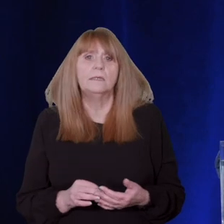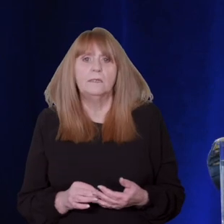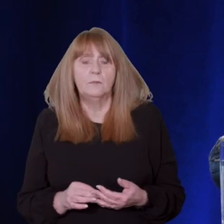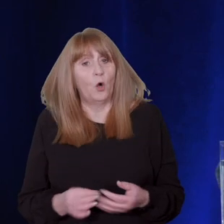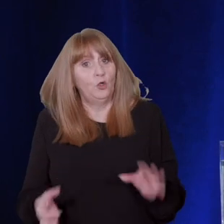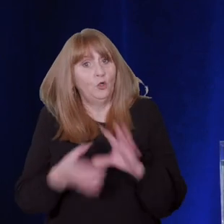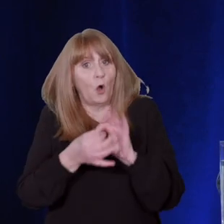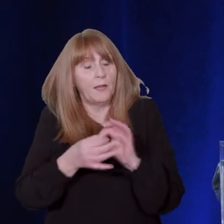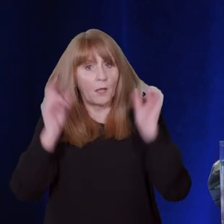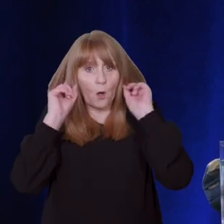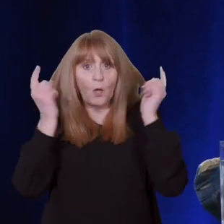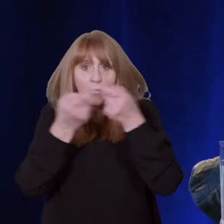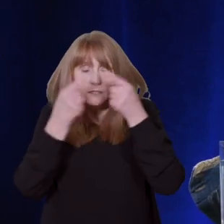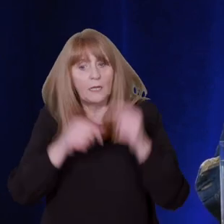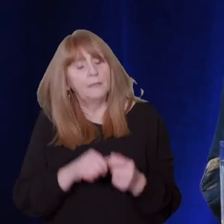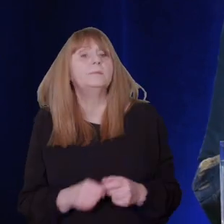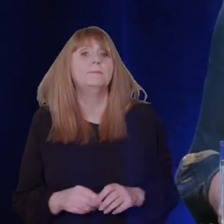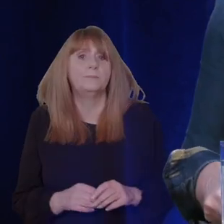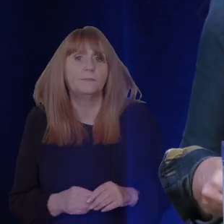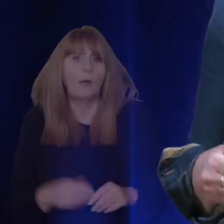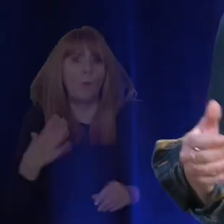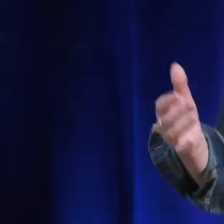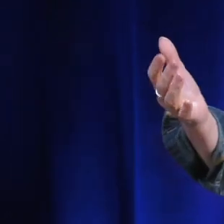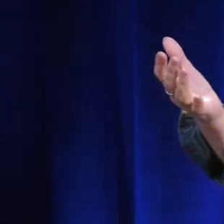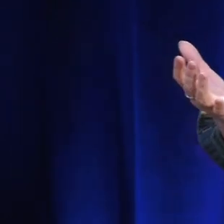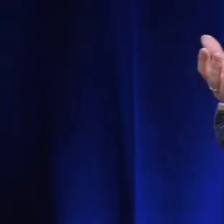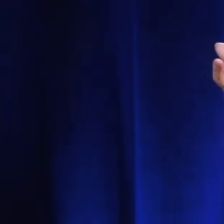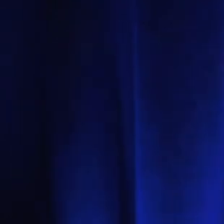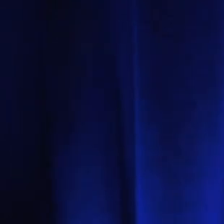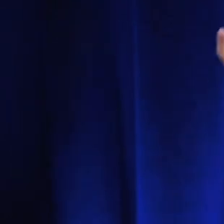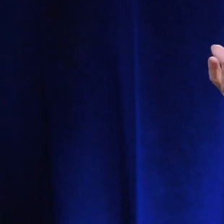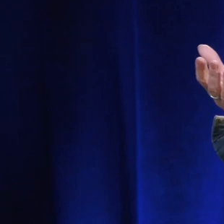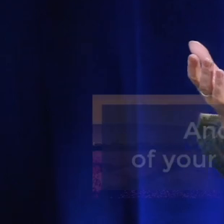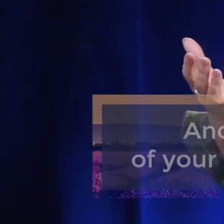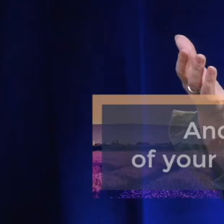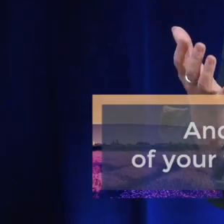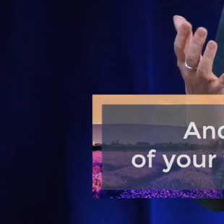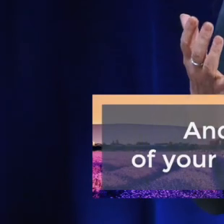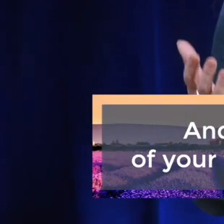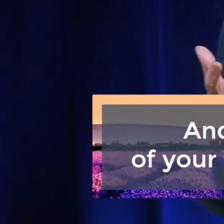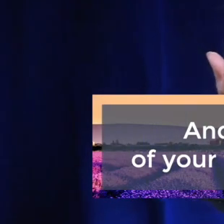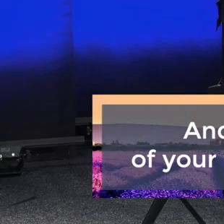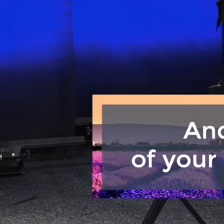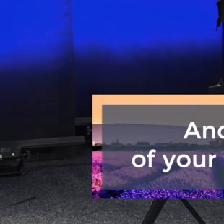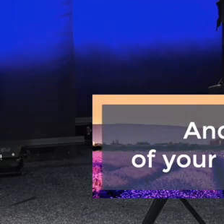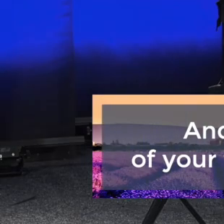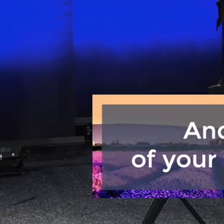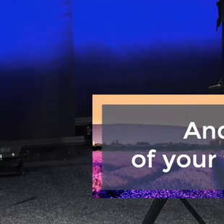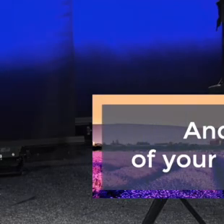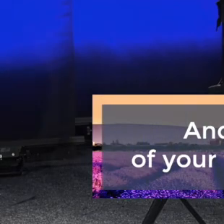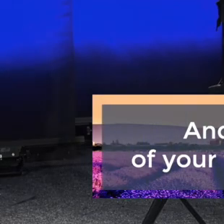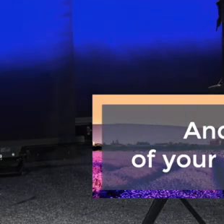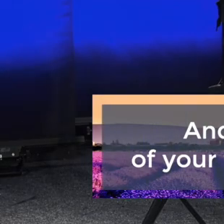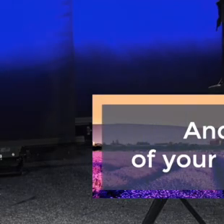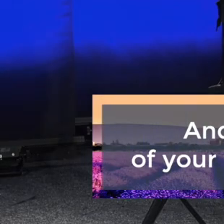next time? Because I want to hear more on Philemon 6. The scripture says, and I pray that the participation in and